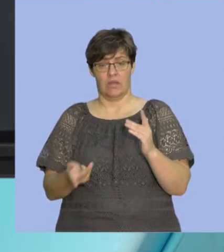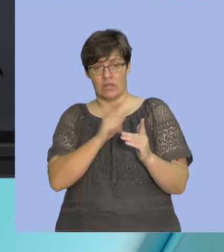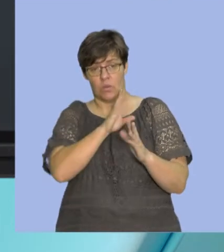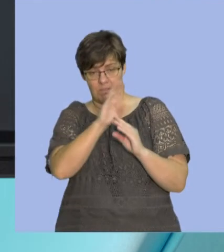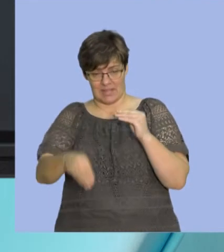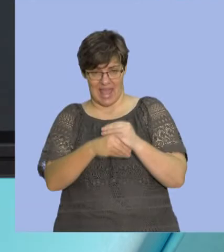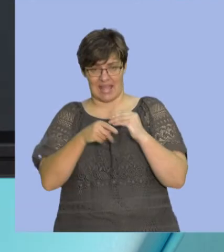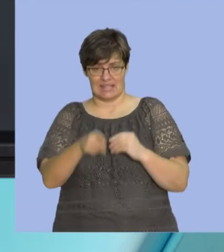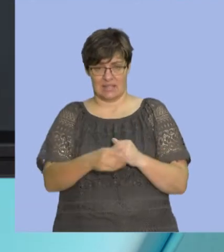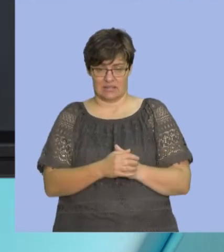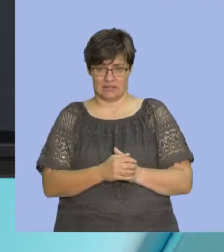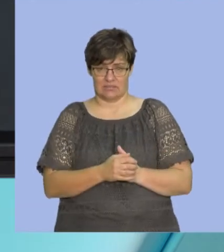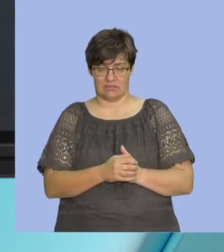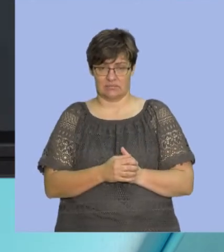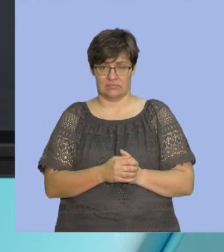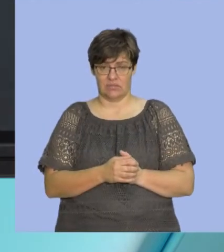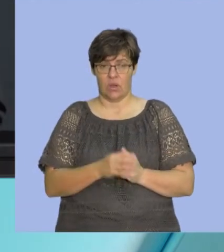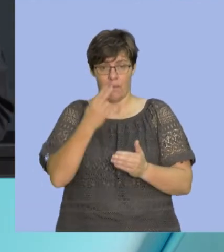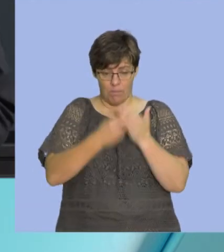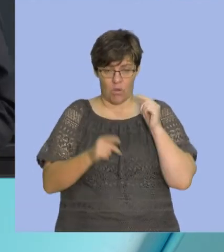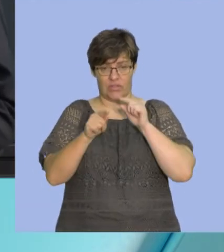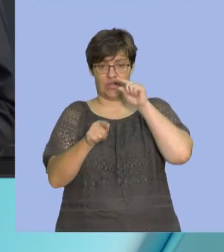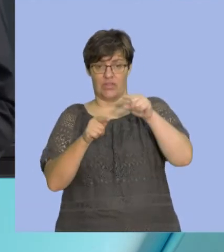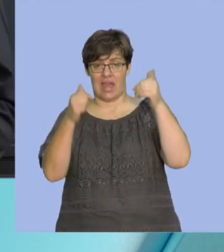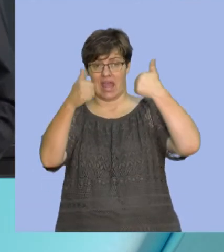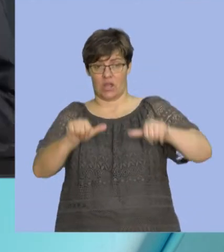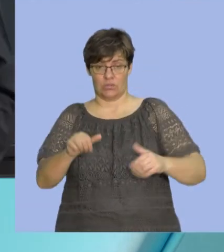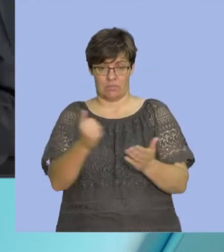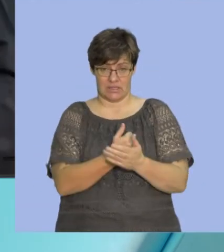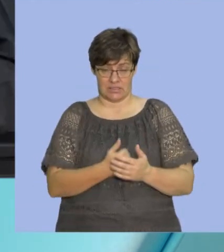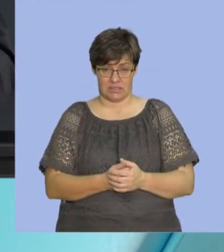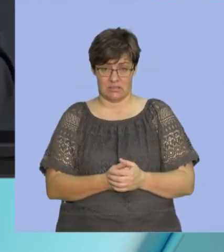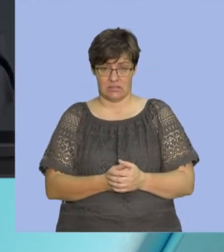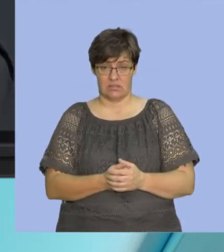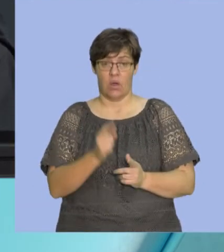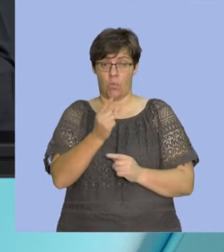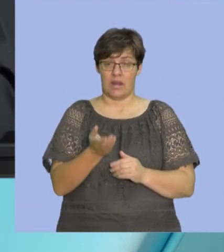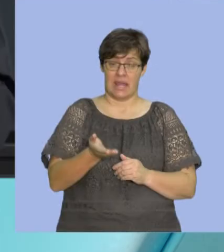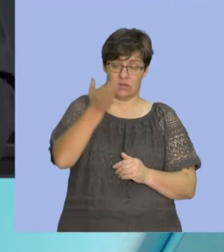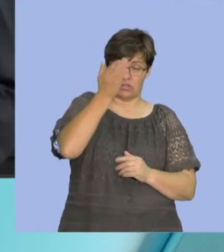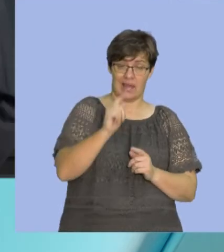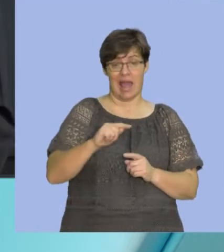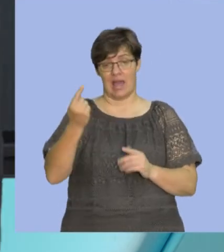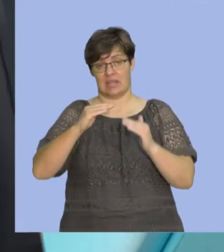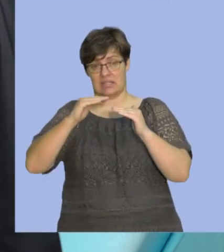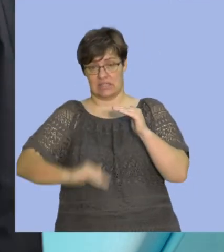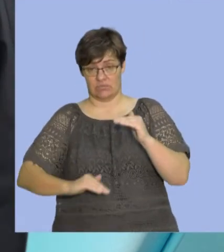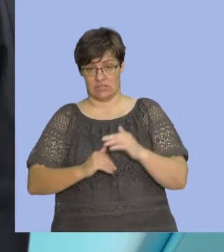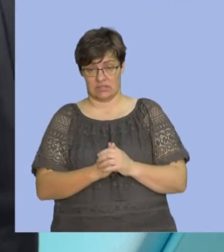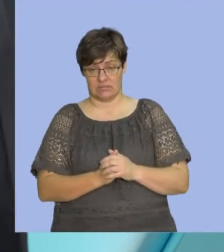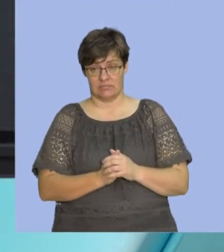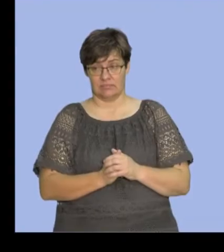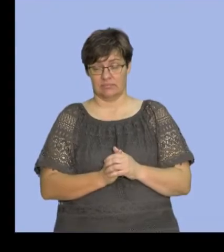Therefore, you have to make an entry in both the accounts of your creditors. One will increase and the other will